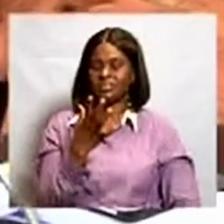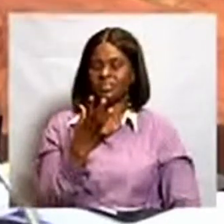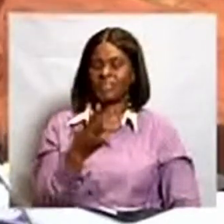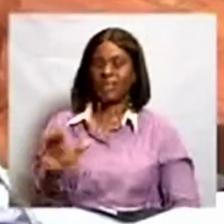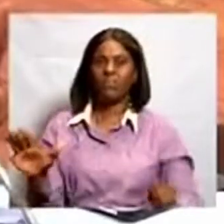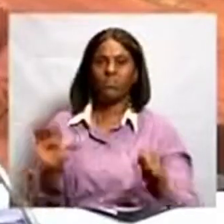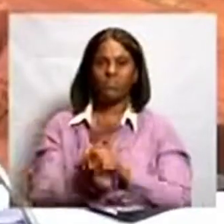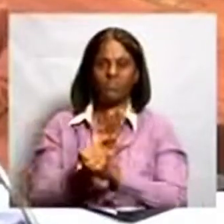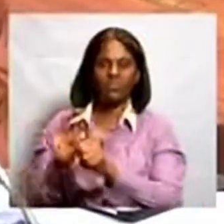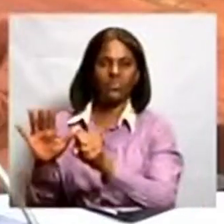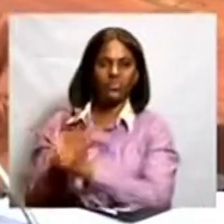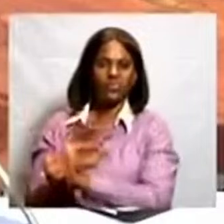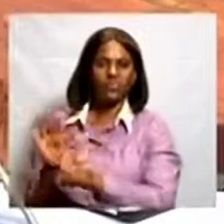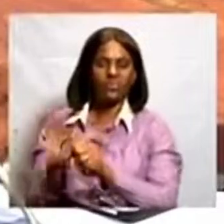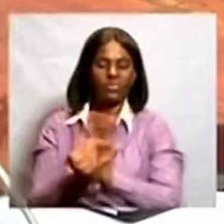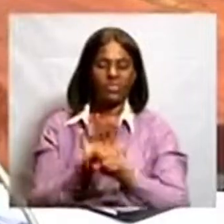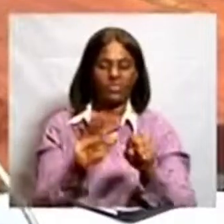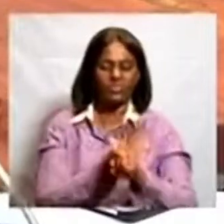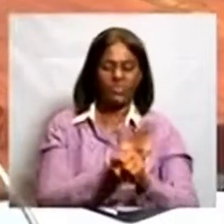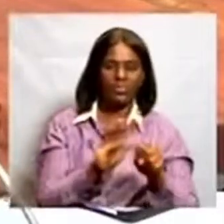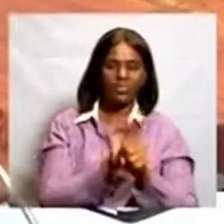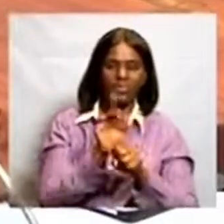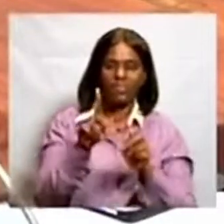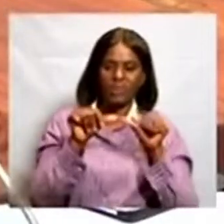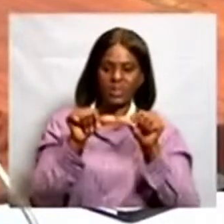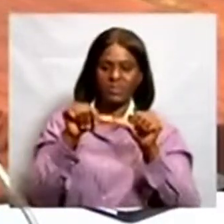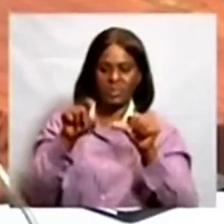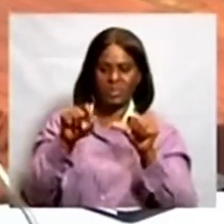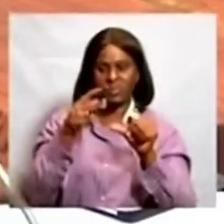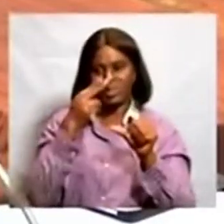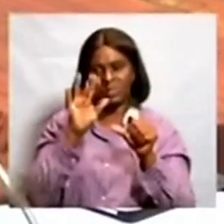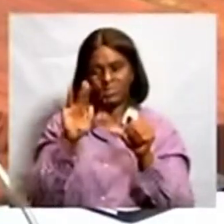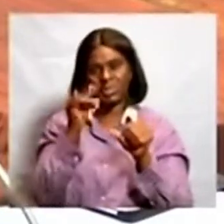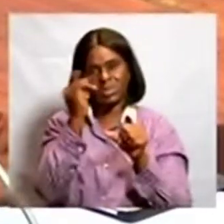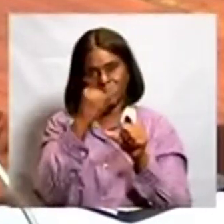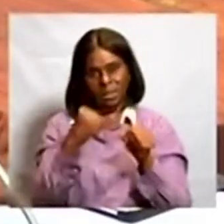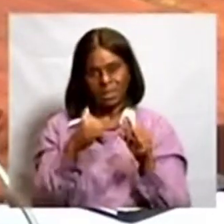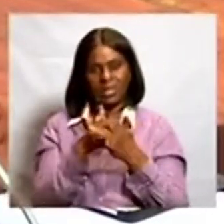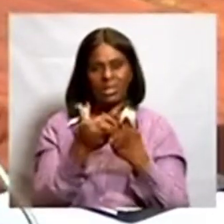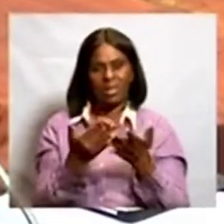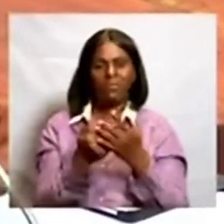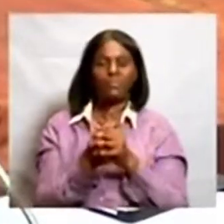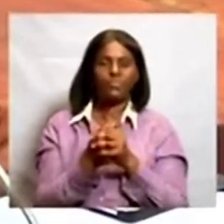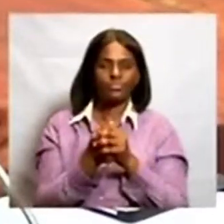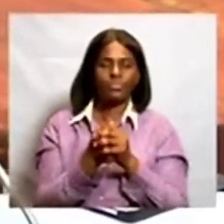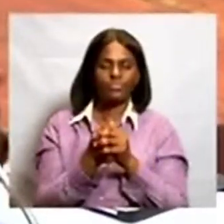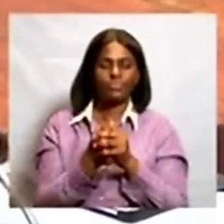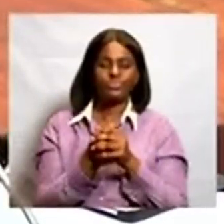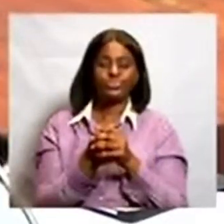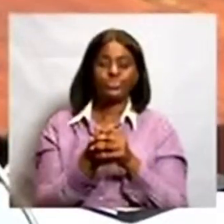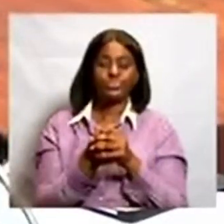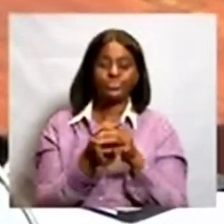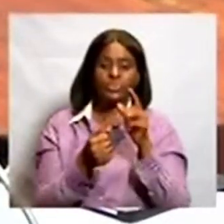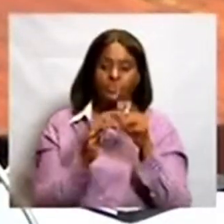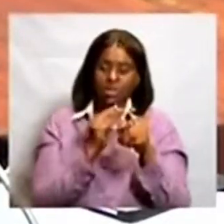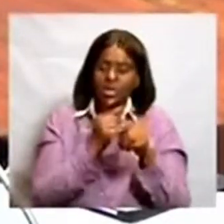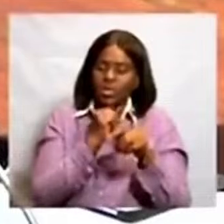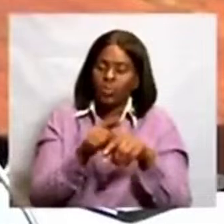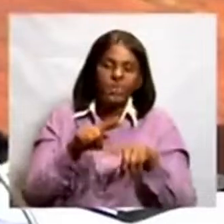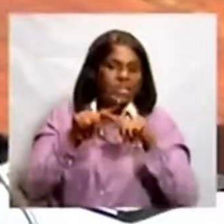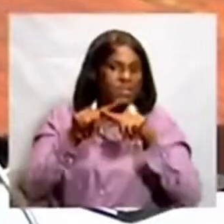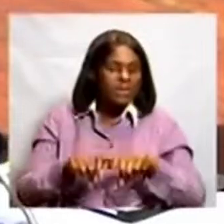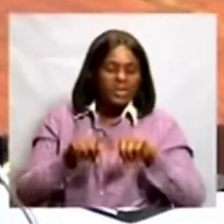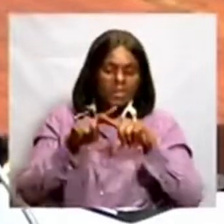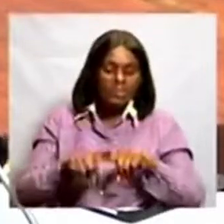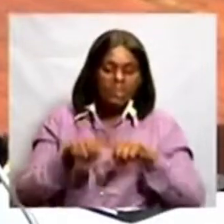congested. Yeah, you still need really to look at your design so that you shouldn't rely only on the barcode, so